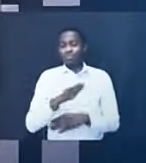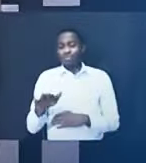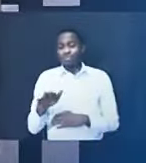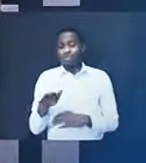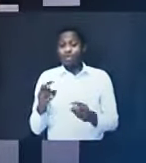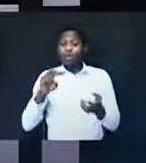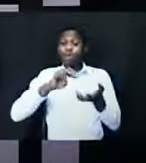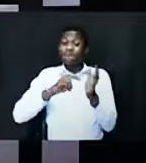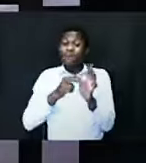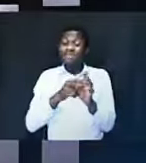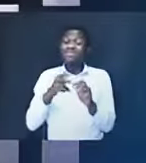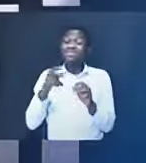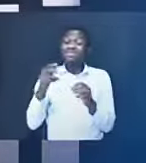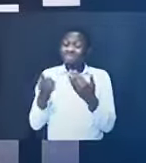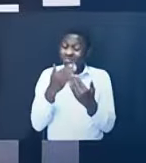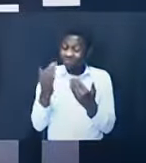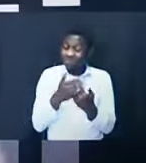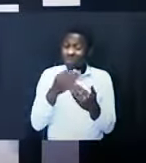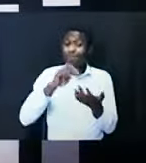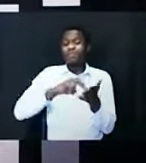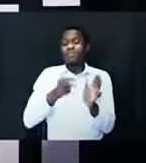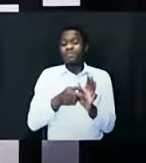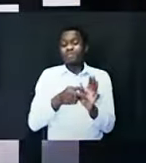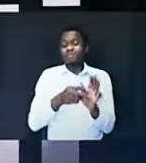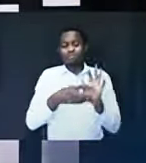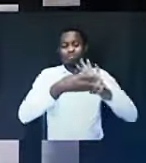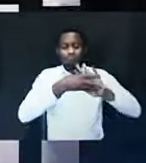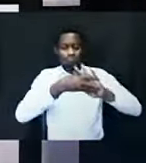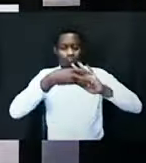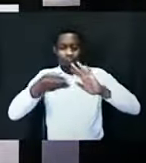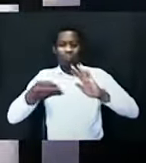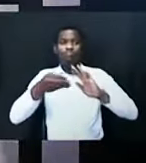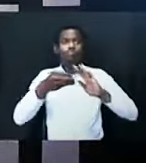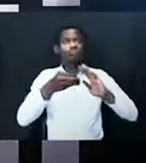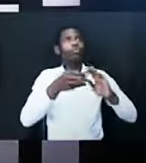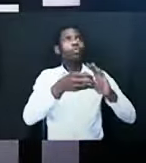Christ. So, this scripture lifts Christ as an